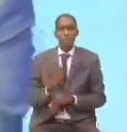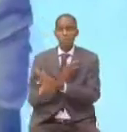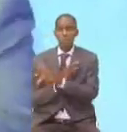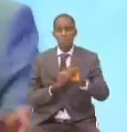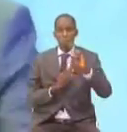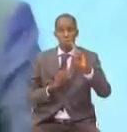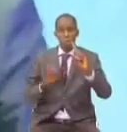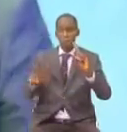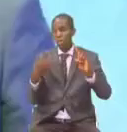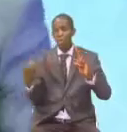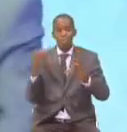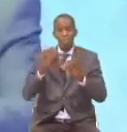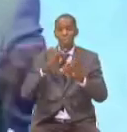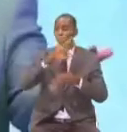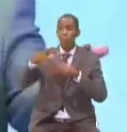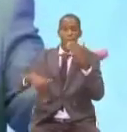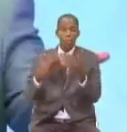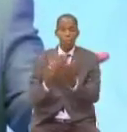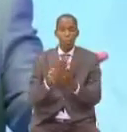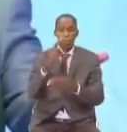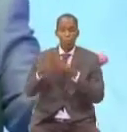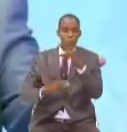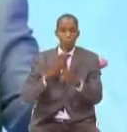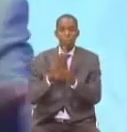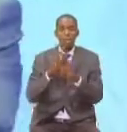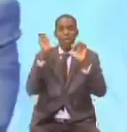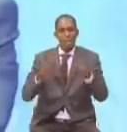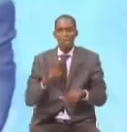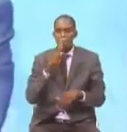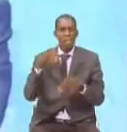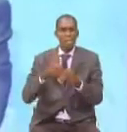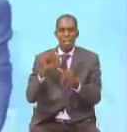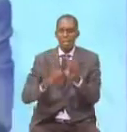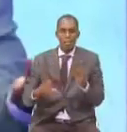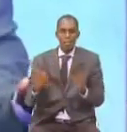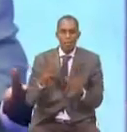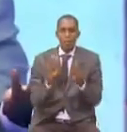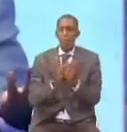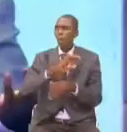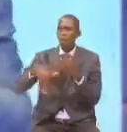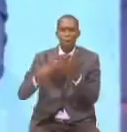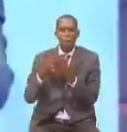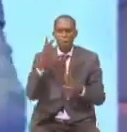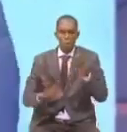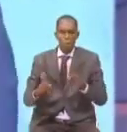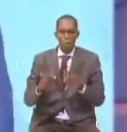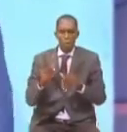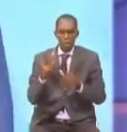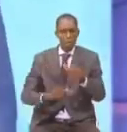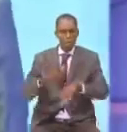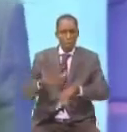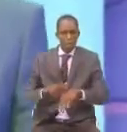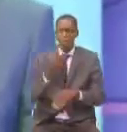the whole universe can be everywhere with all people every time. Only